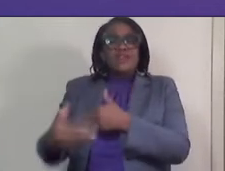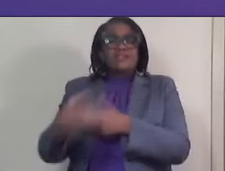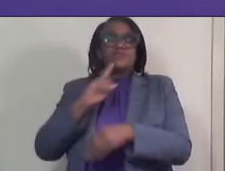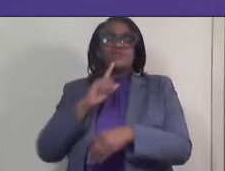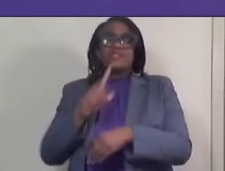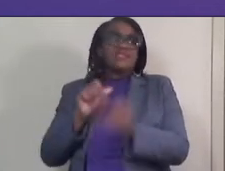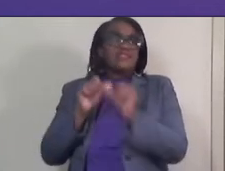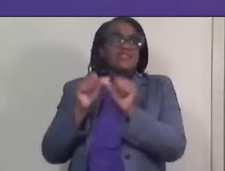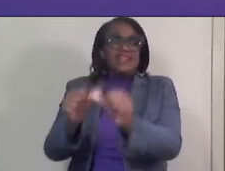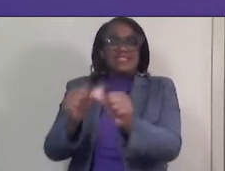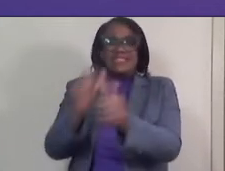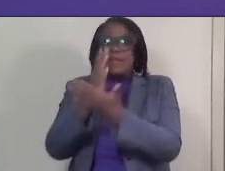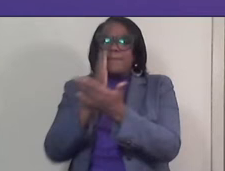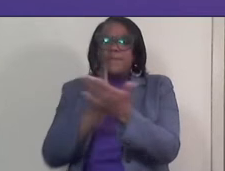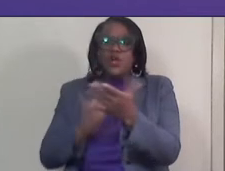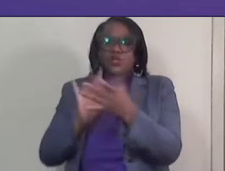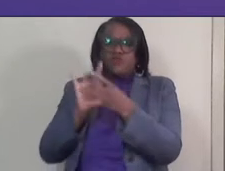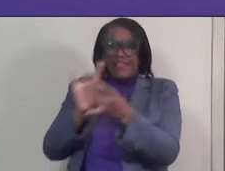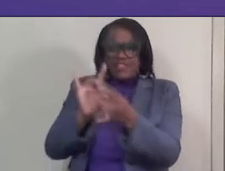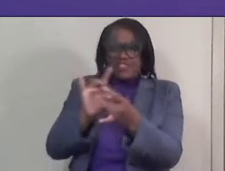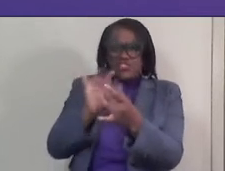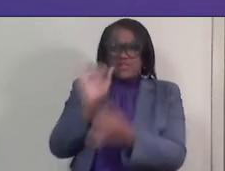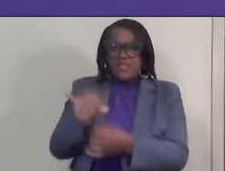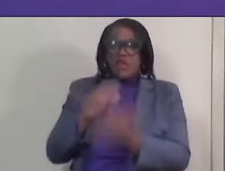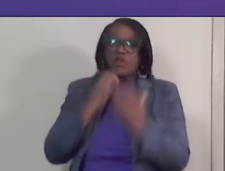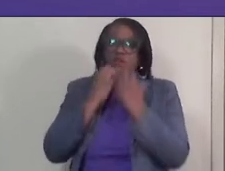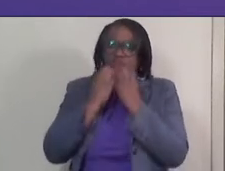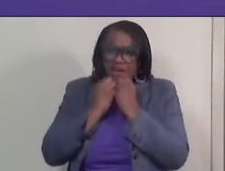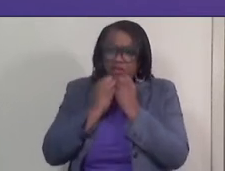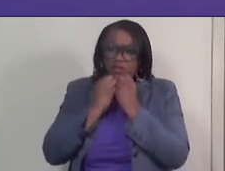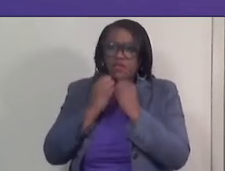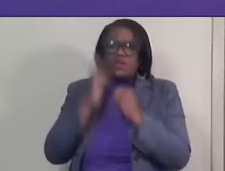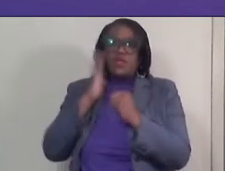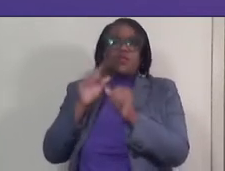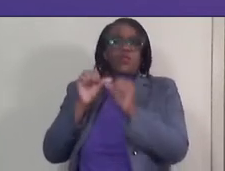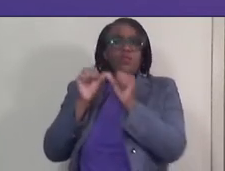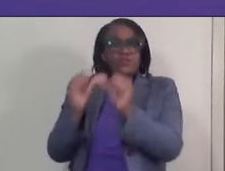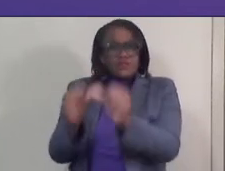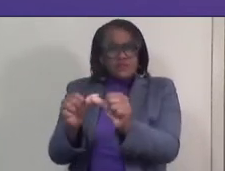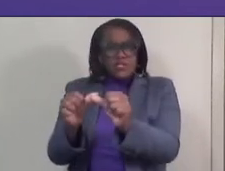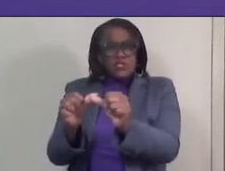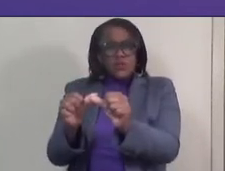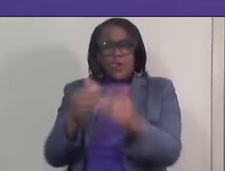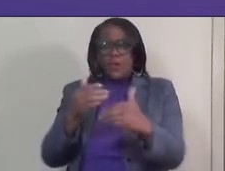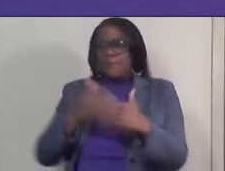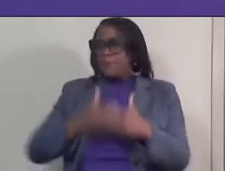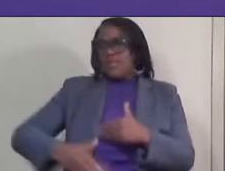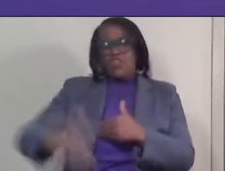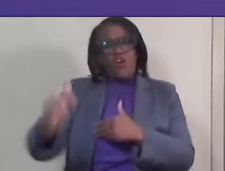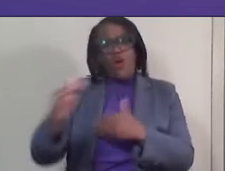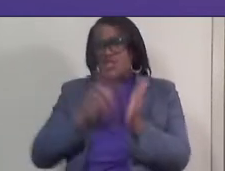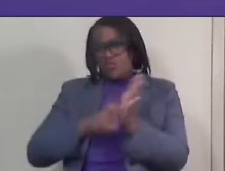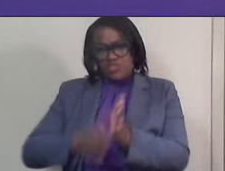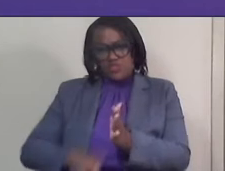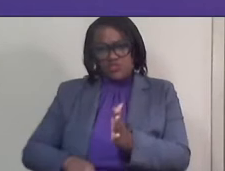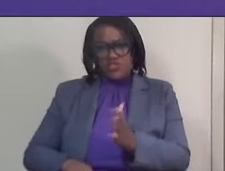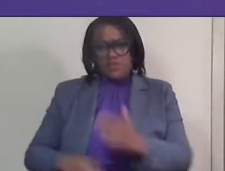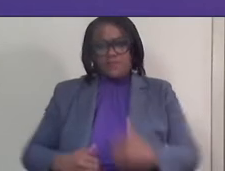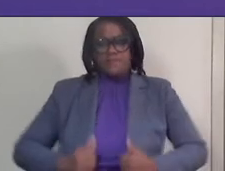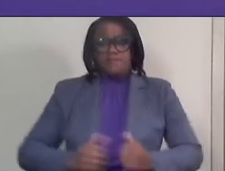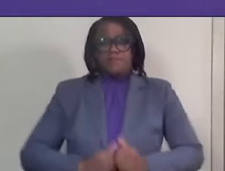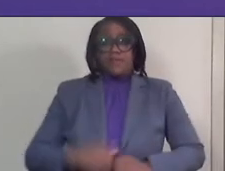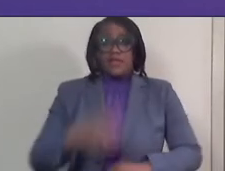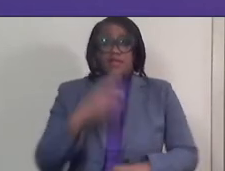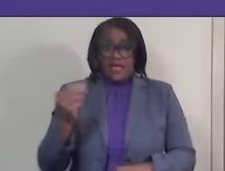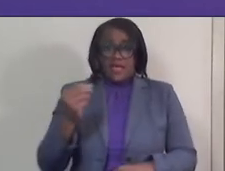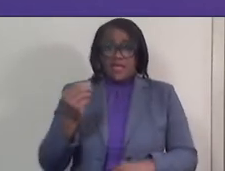part of relationships that are valued and that will continue beyond the research. And then grassroots